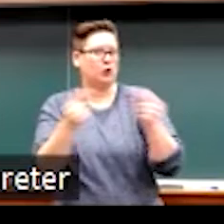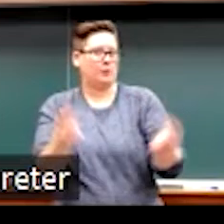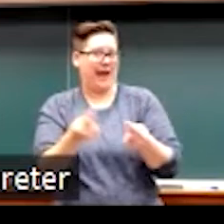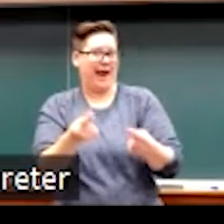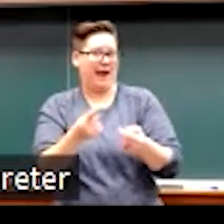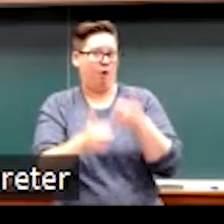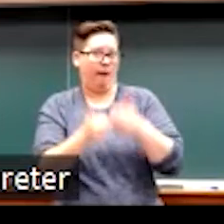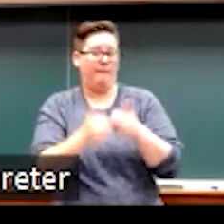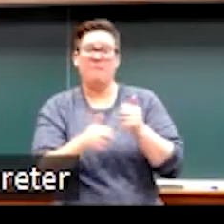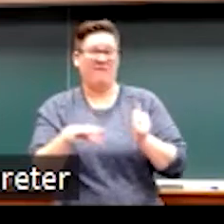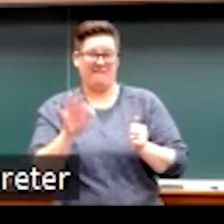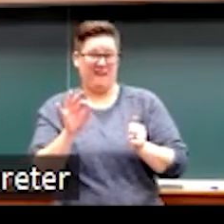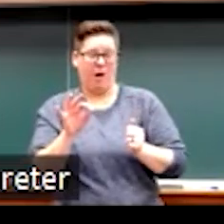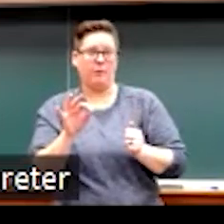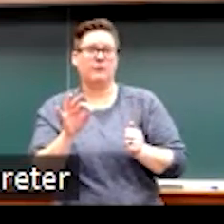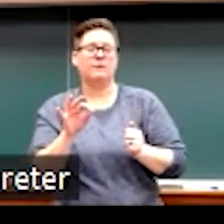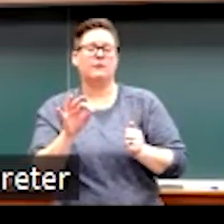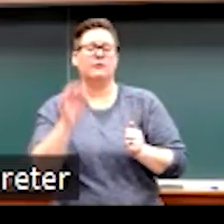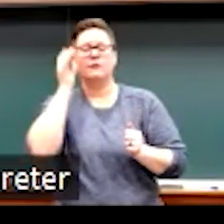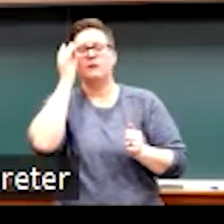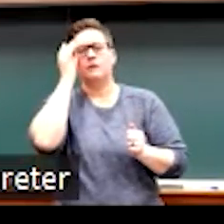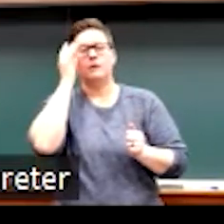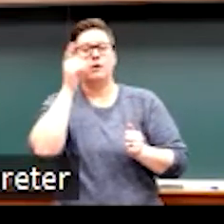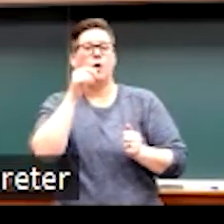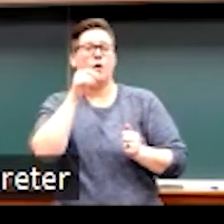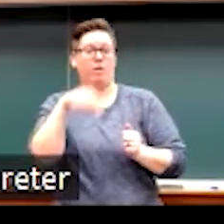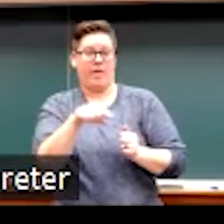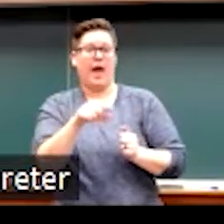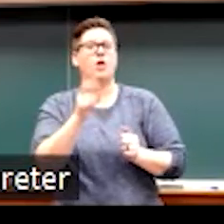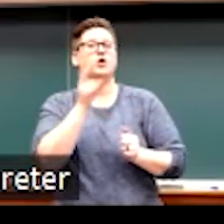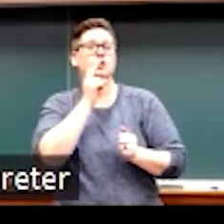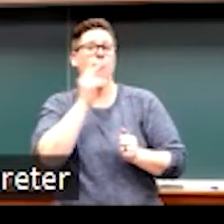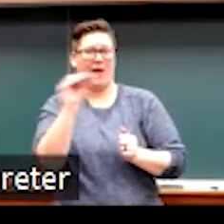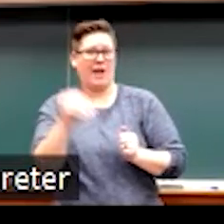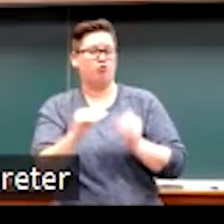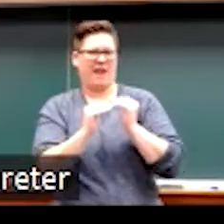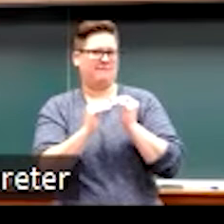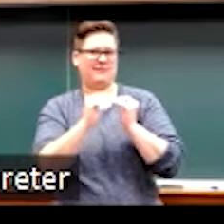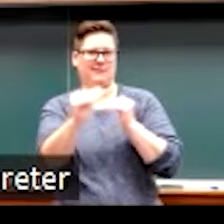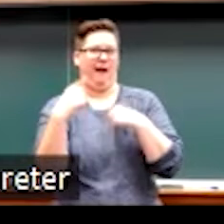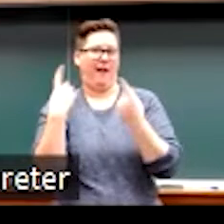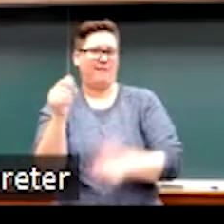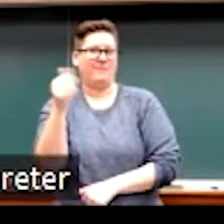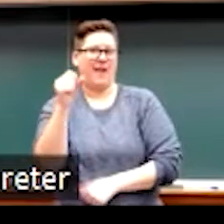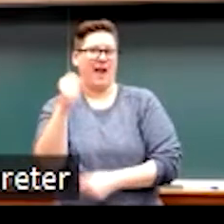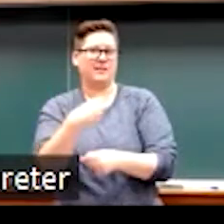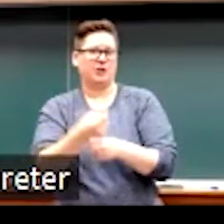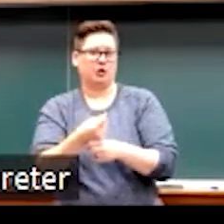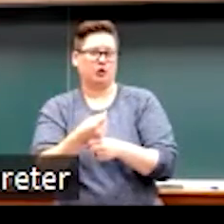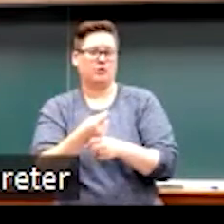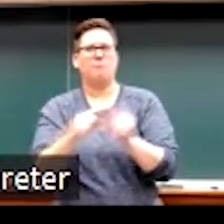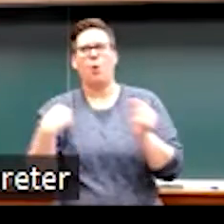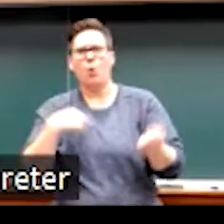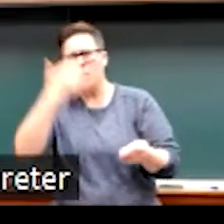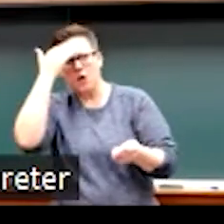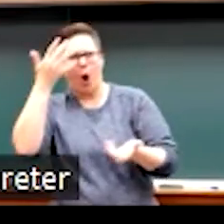pain. And what they found is that rates of smoking have stayed steady over the past 10 years or so, while we